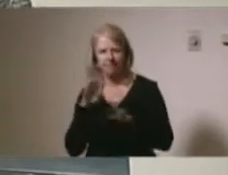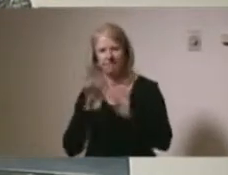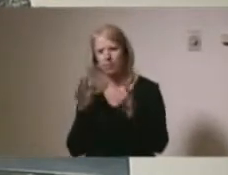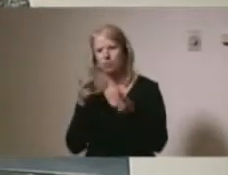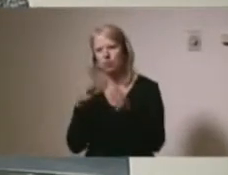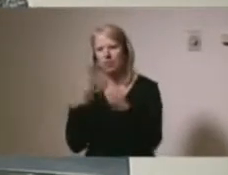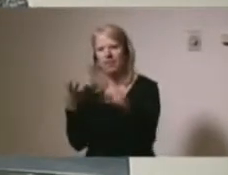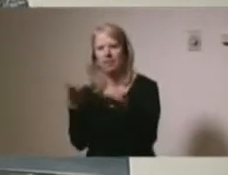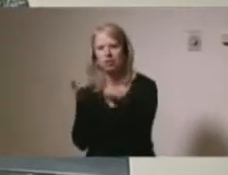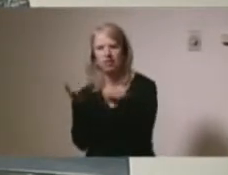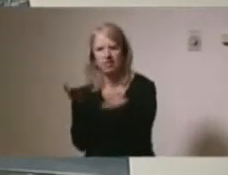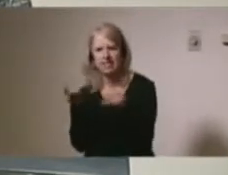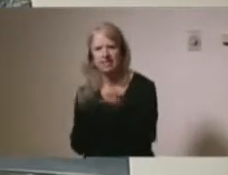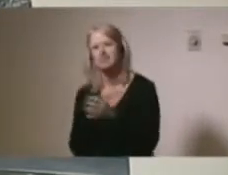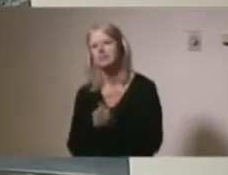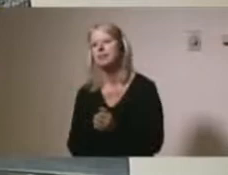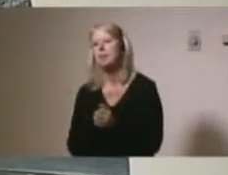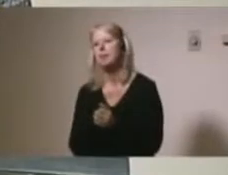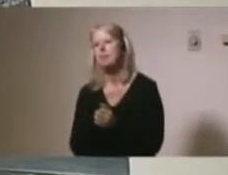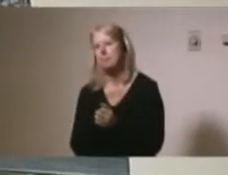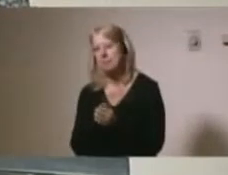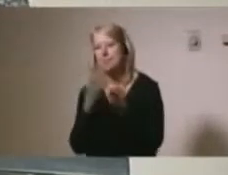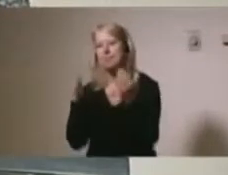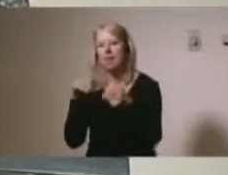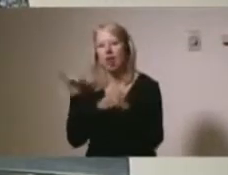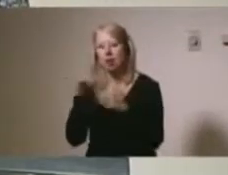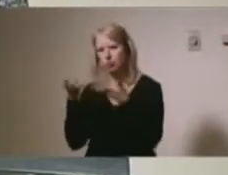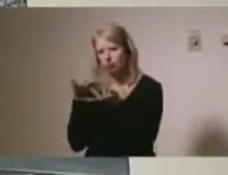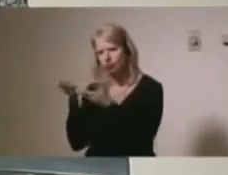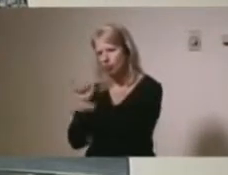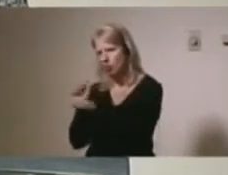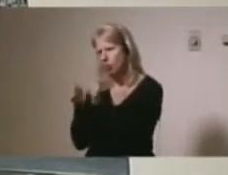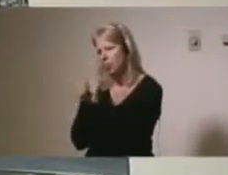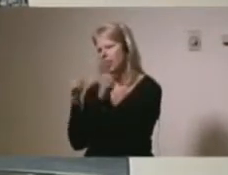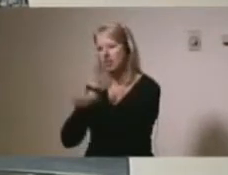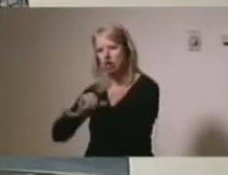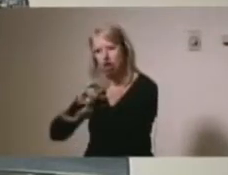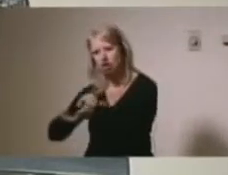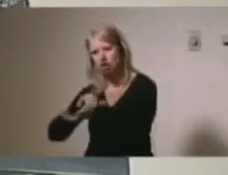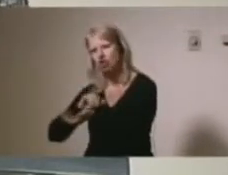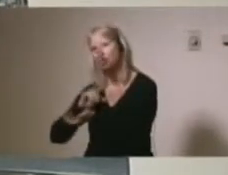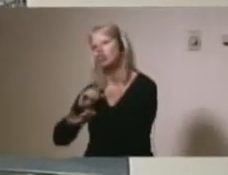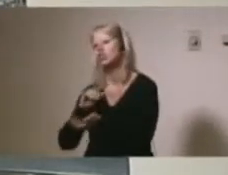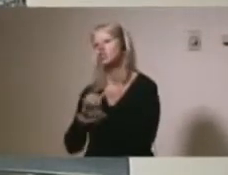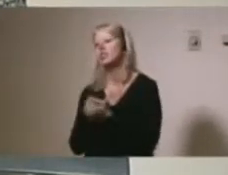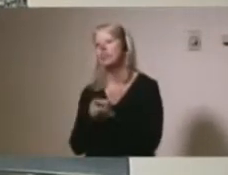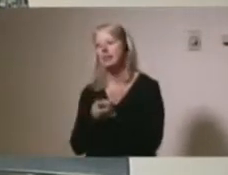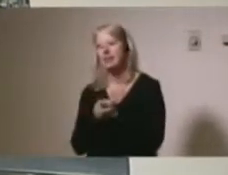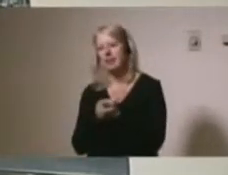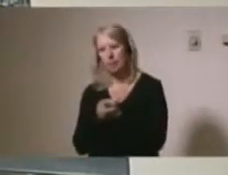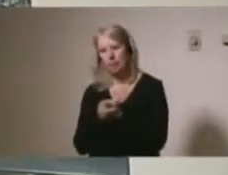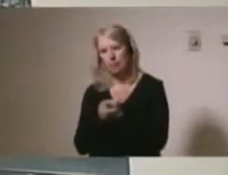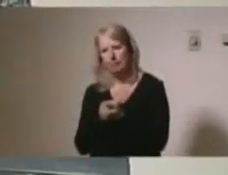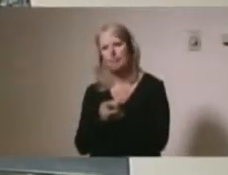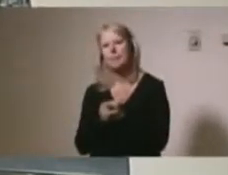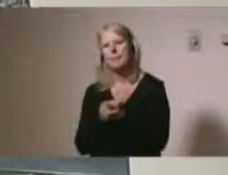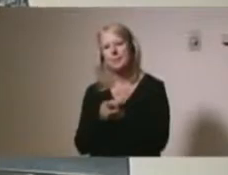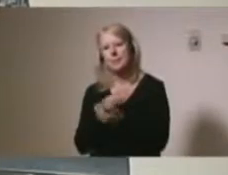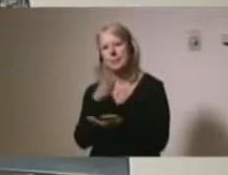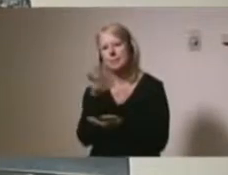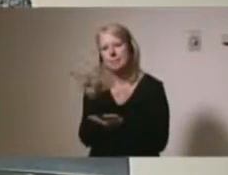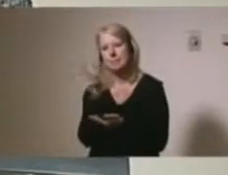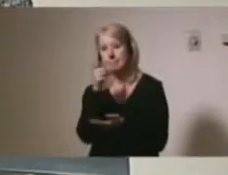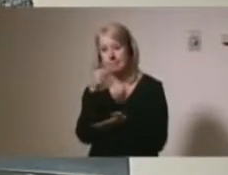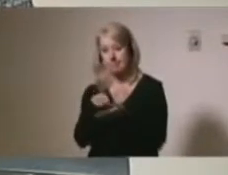We also work with doctors. And when the post office